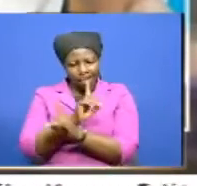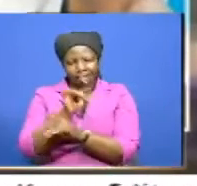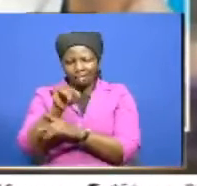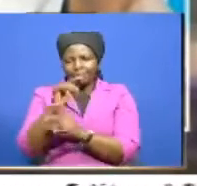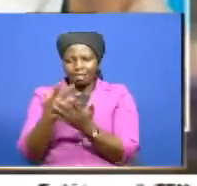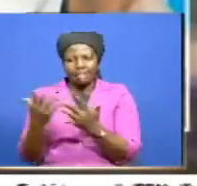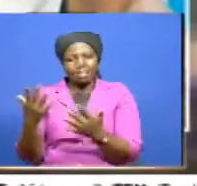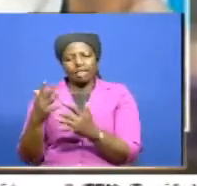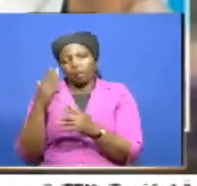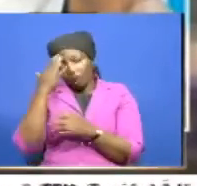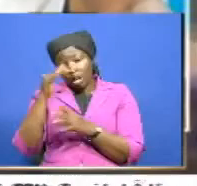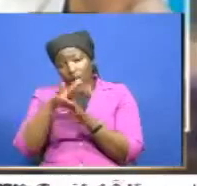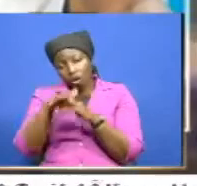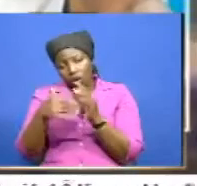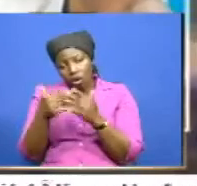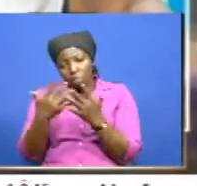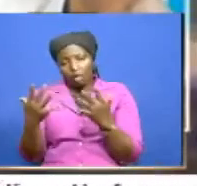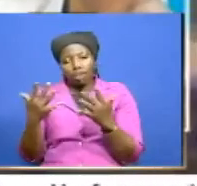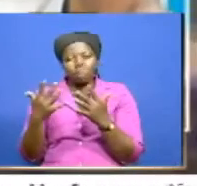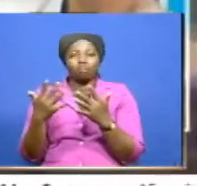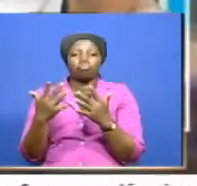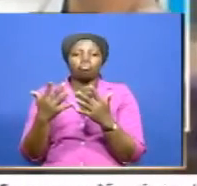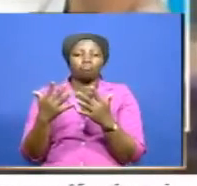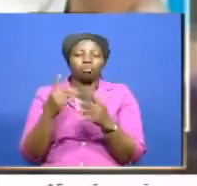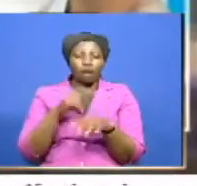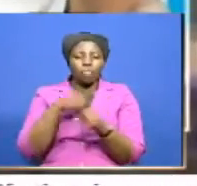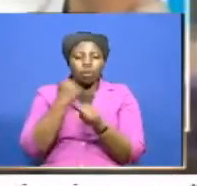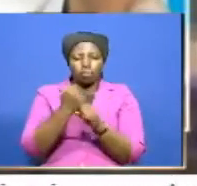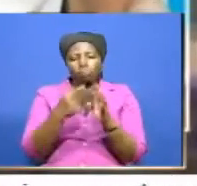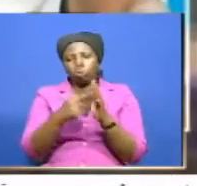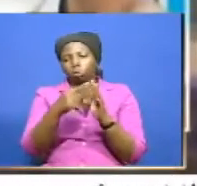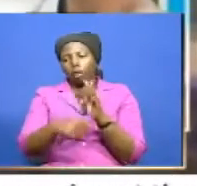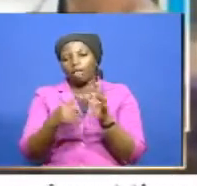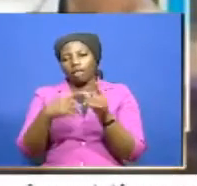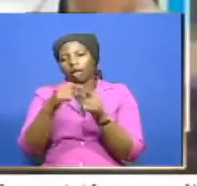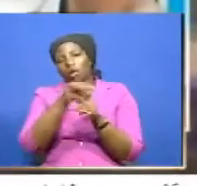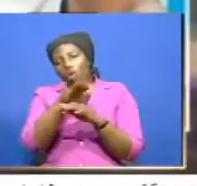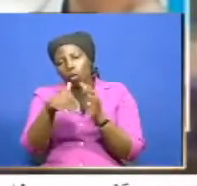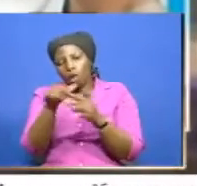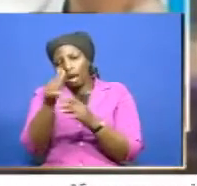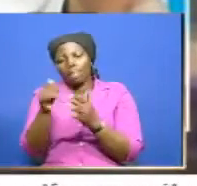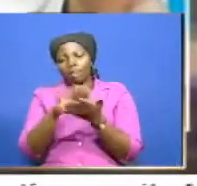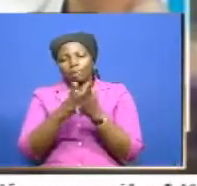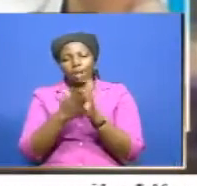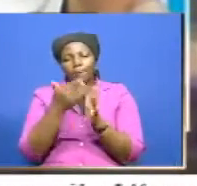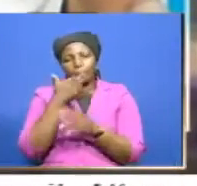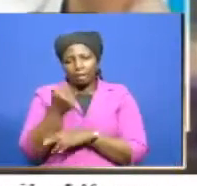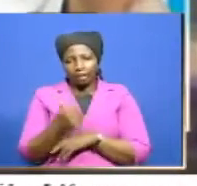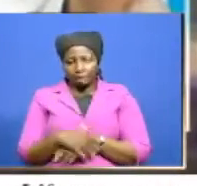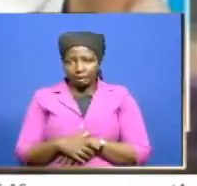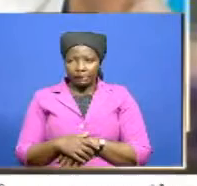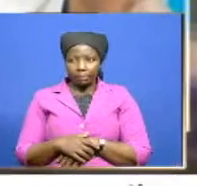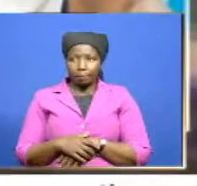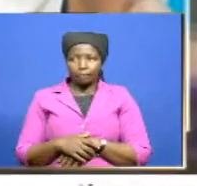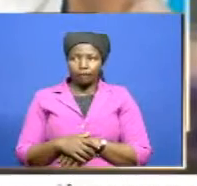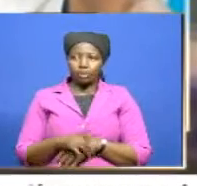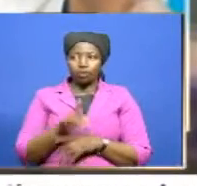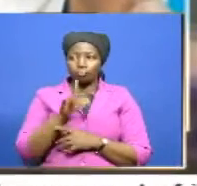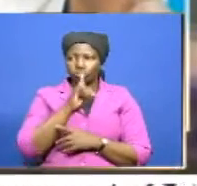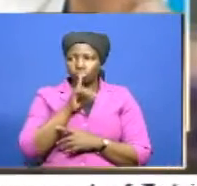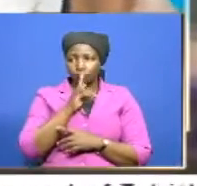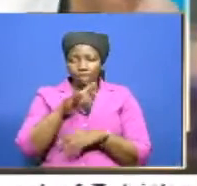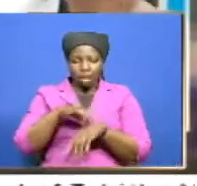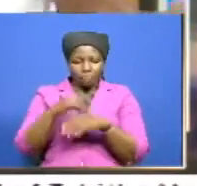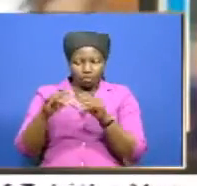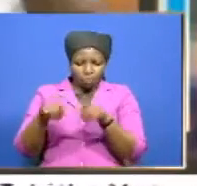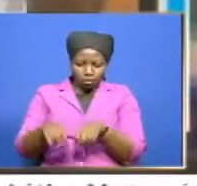because everything else then will fall in place. Because we always line break. We have opportunity with the ball in hand, you know, but just the little things, you know, let